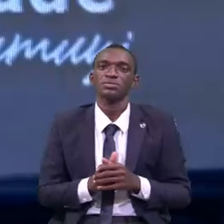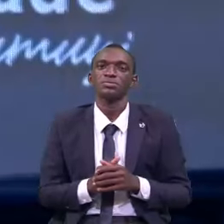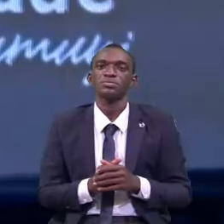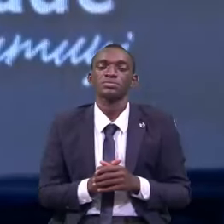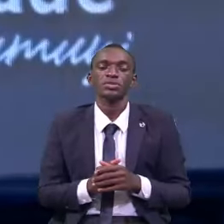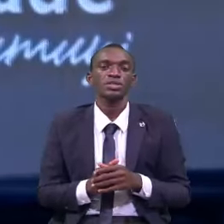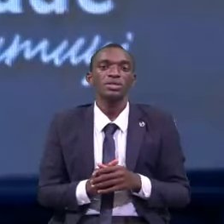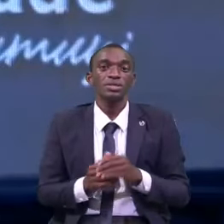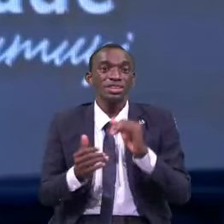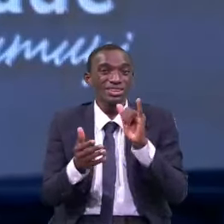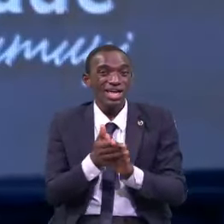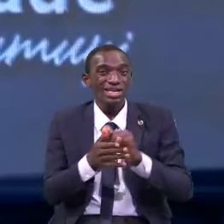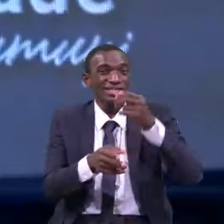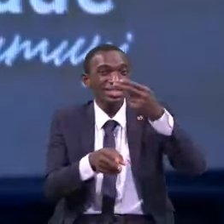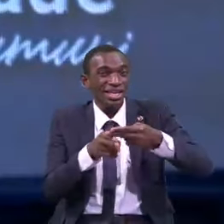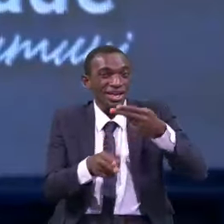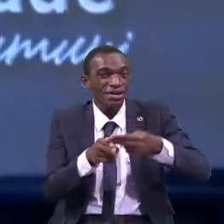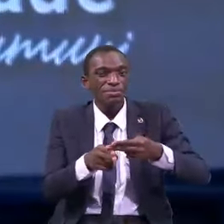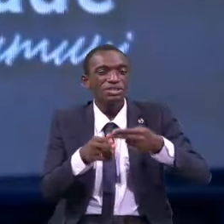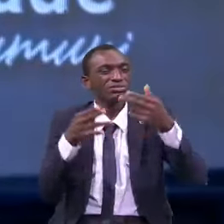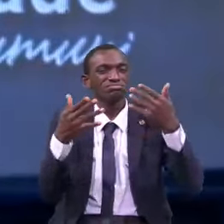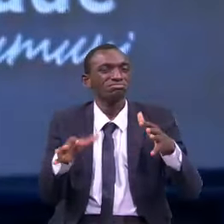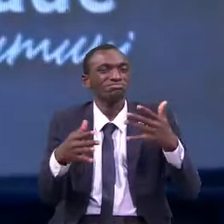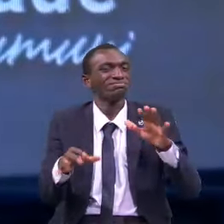that name is sufficient